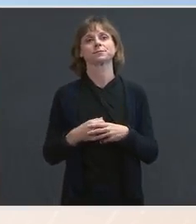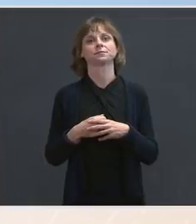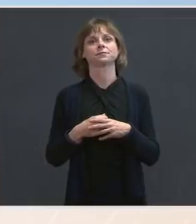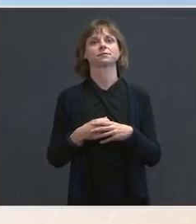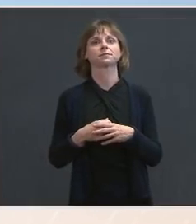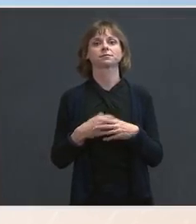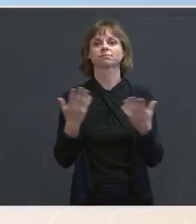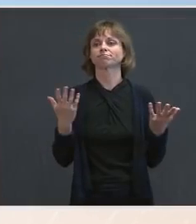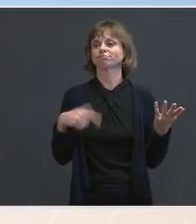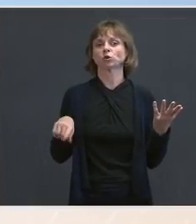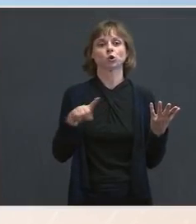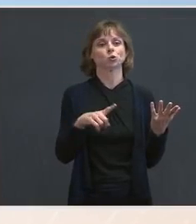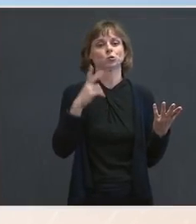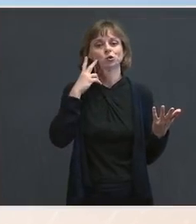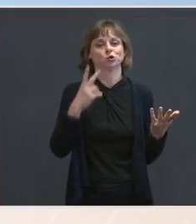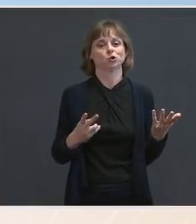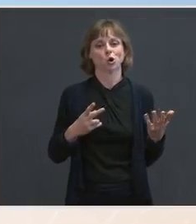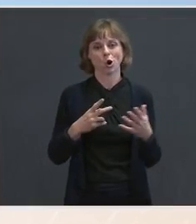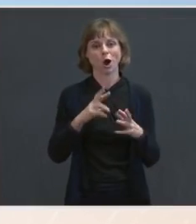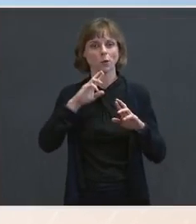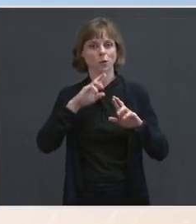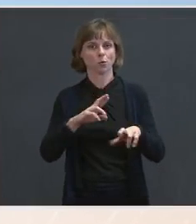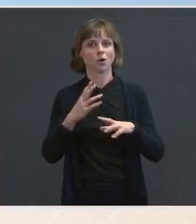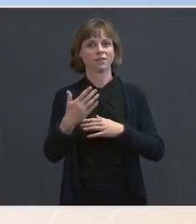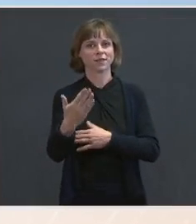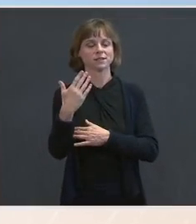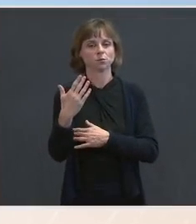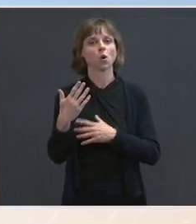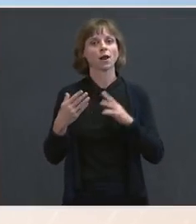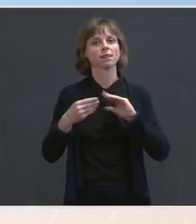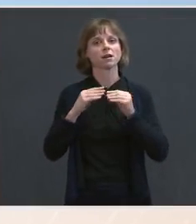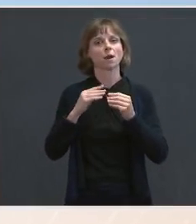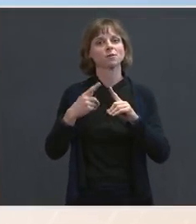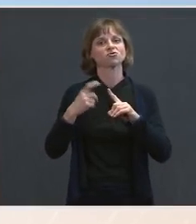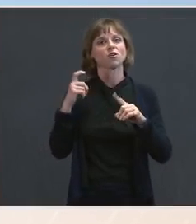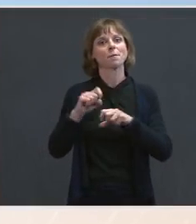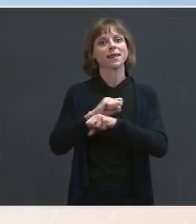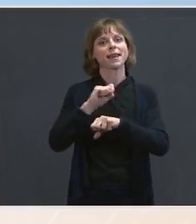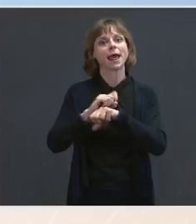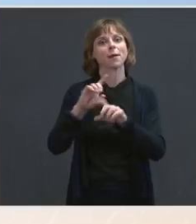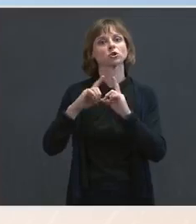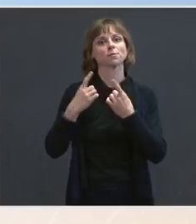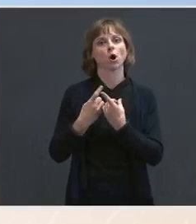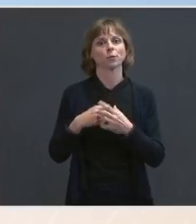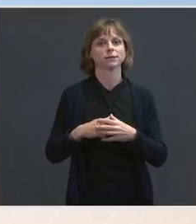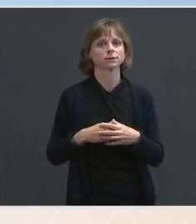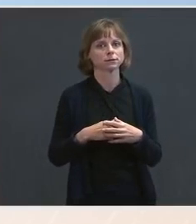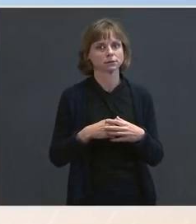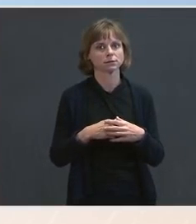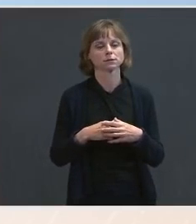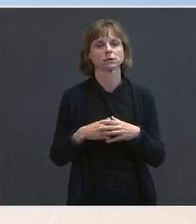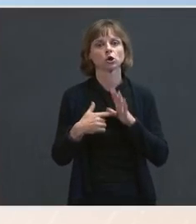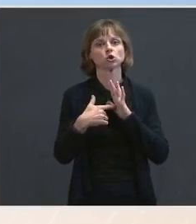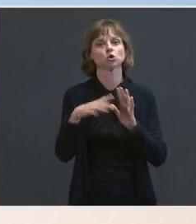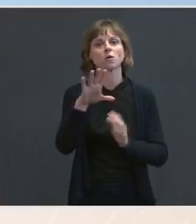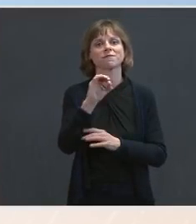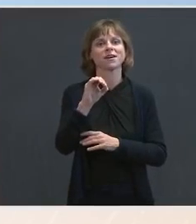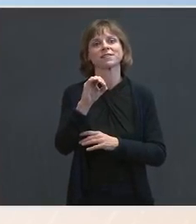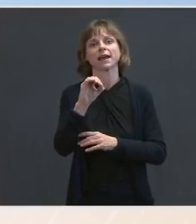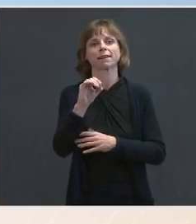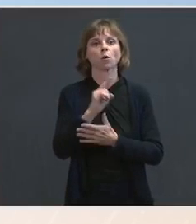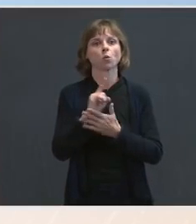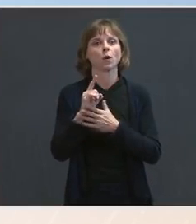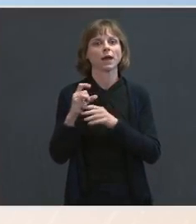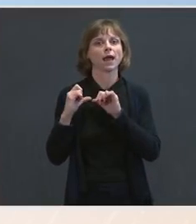As you all saw, many of you reported on this morning, the numbers from the Labor Department out show the 50th week in a row